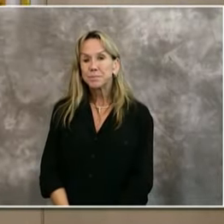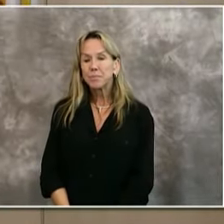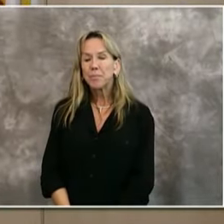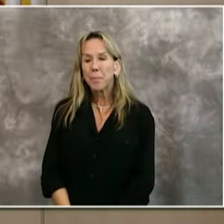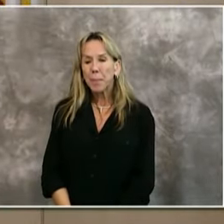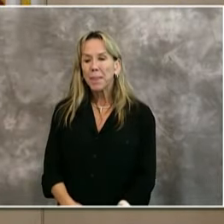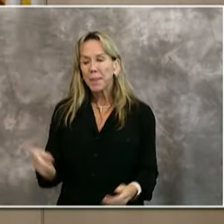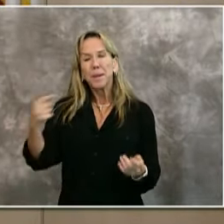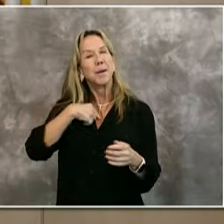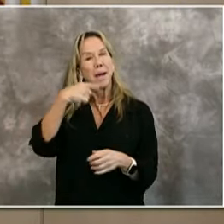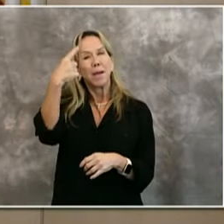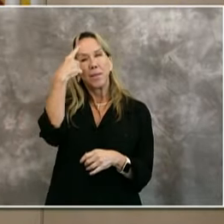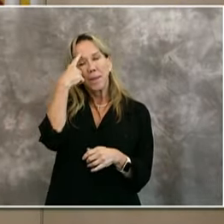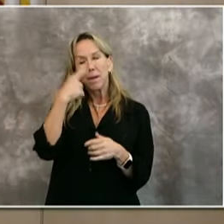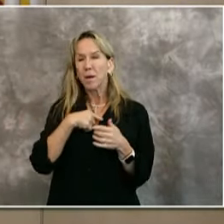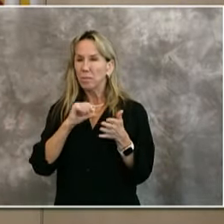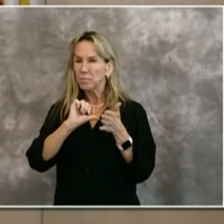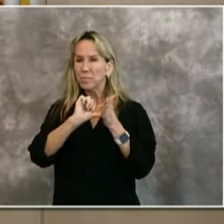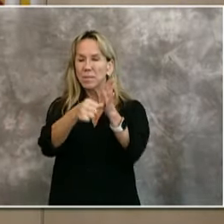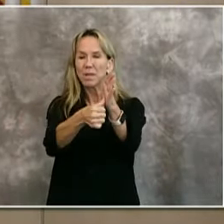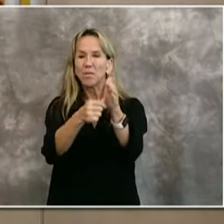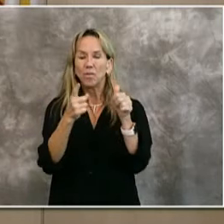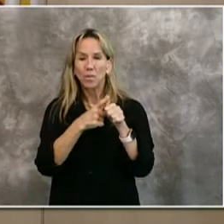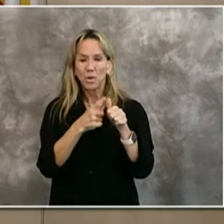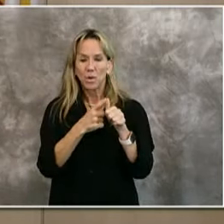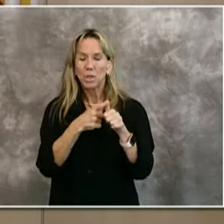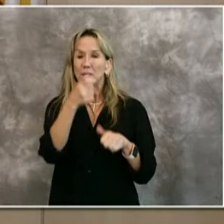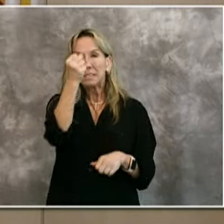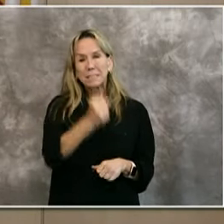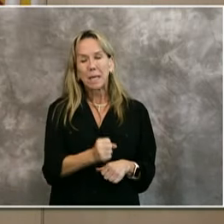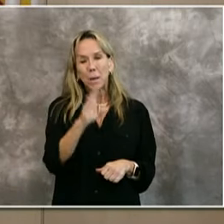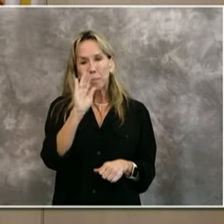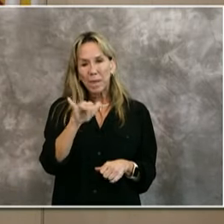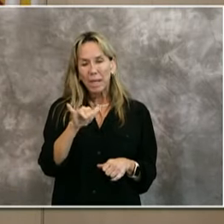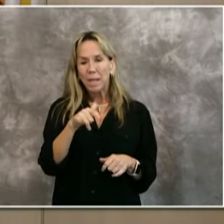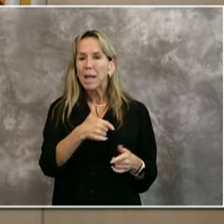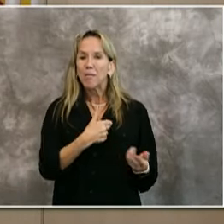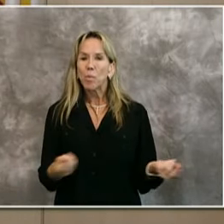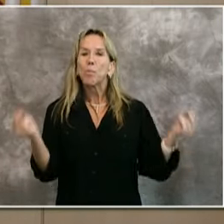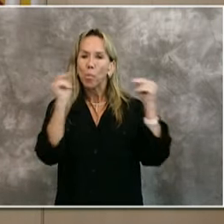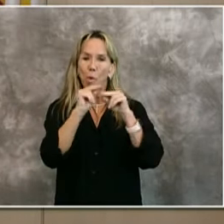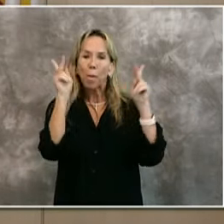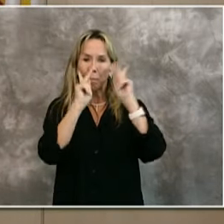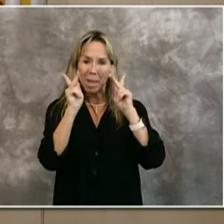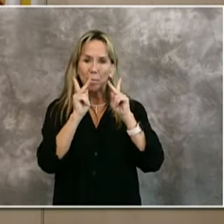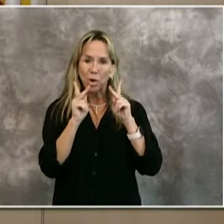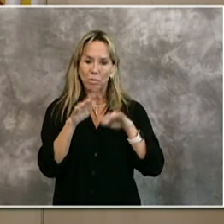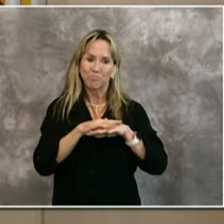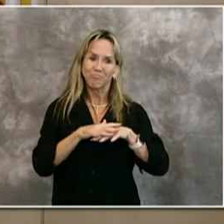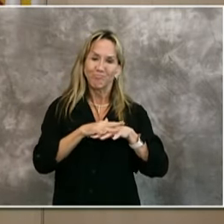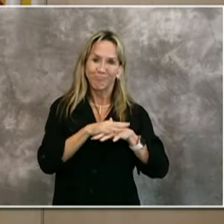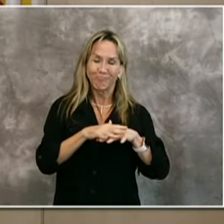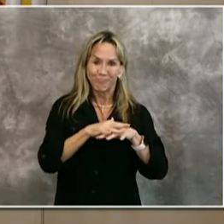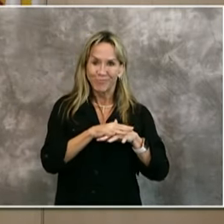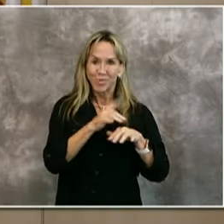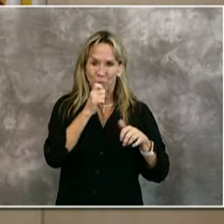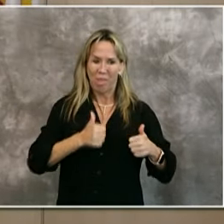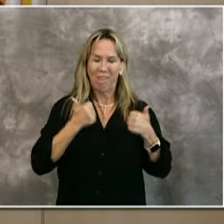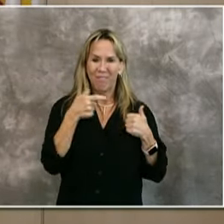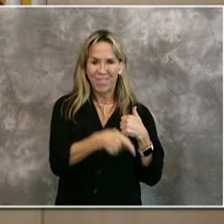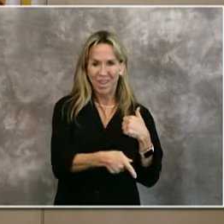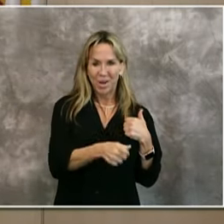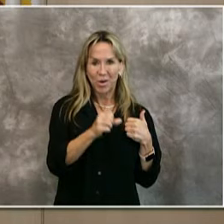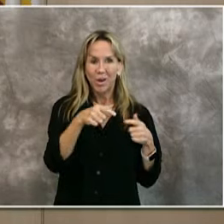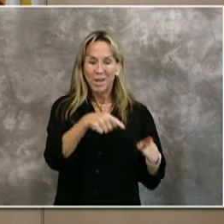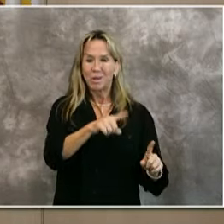I think the first point to make is that South Bay is more populated compared to the rest of the county, so we expect